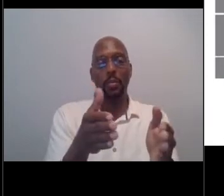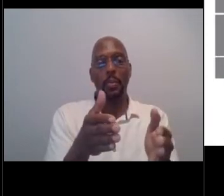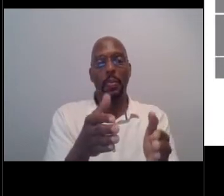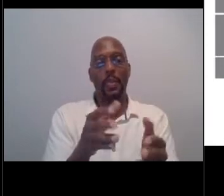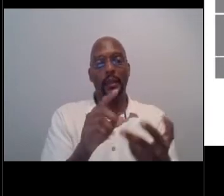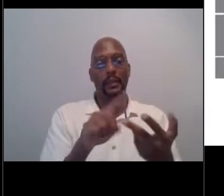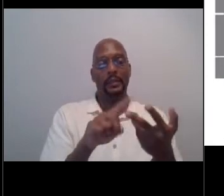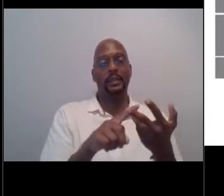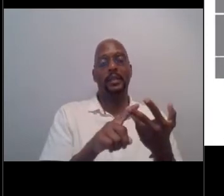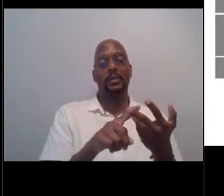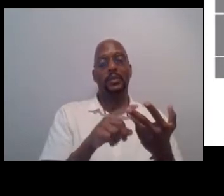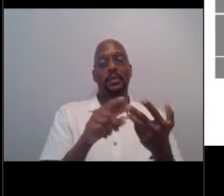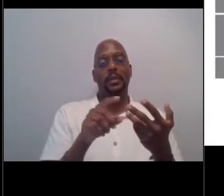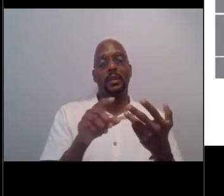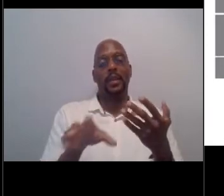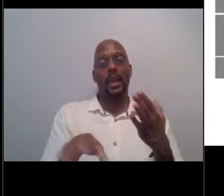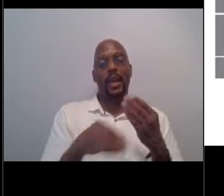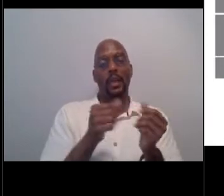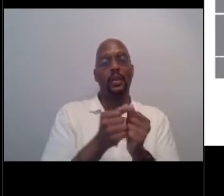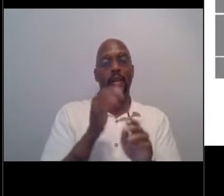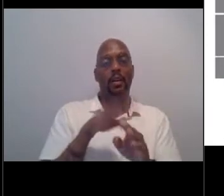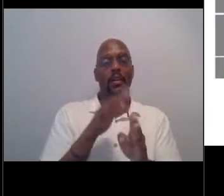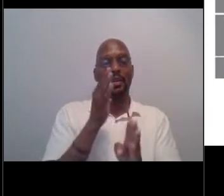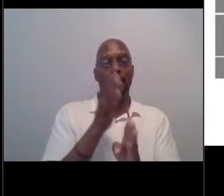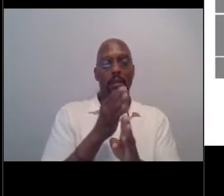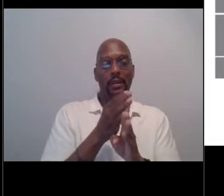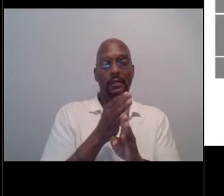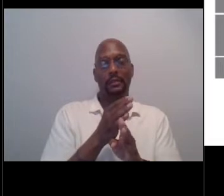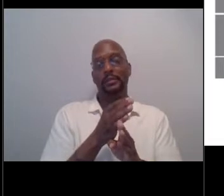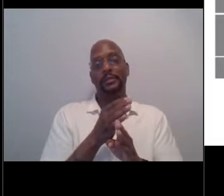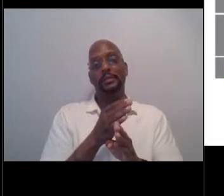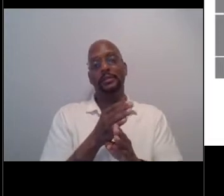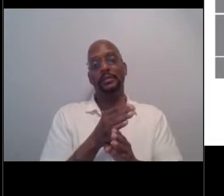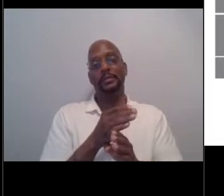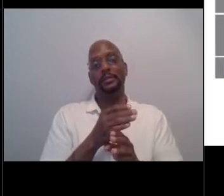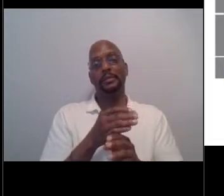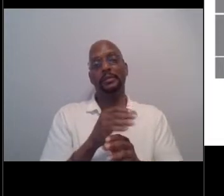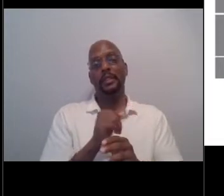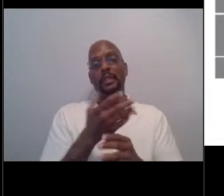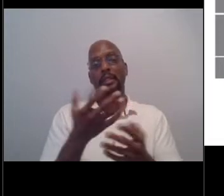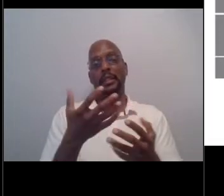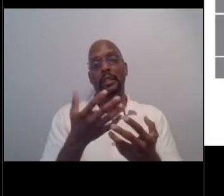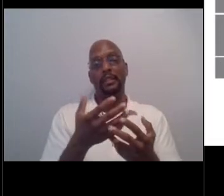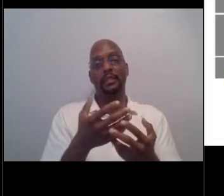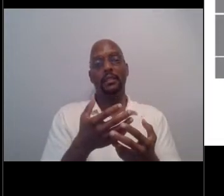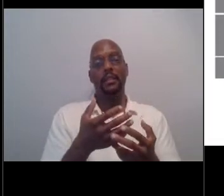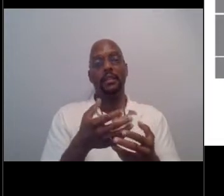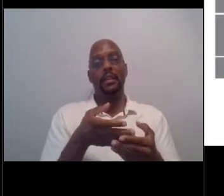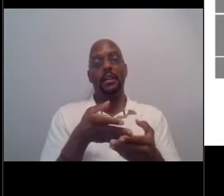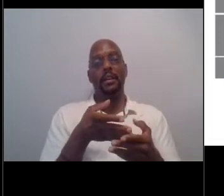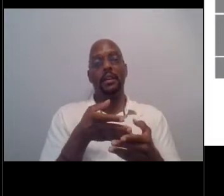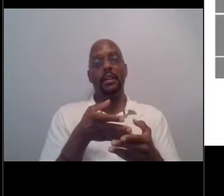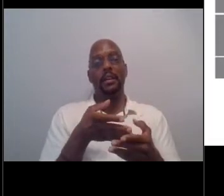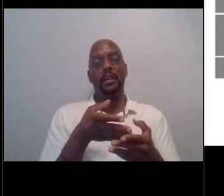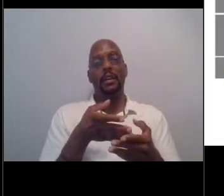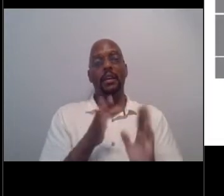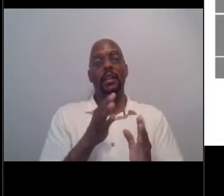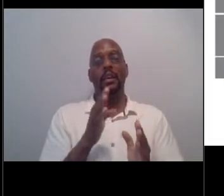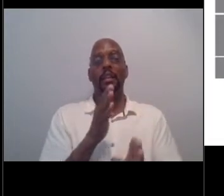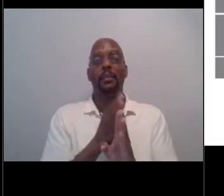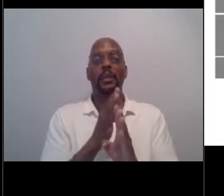into the vehicles and into the Caltrans ramp meters. And this allows the bus to talk wirelessly over a